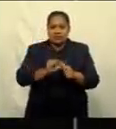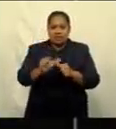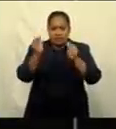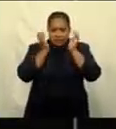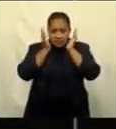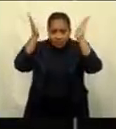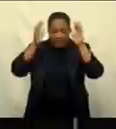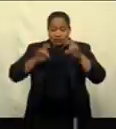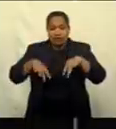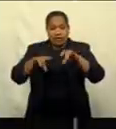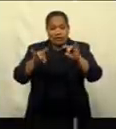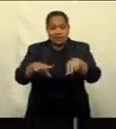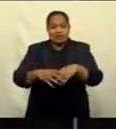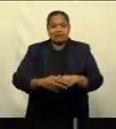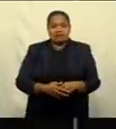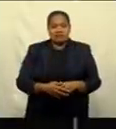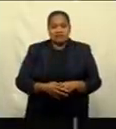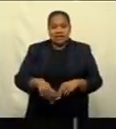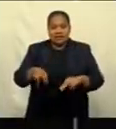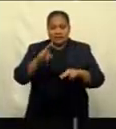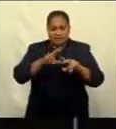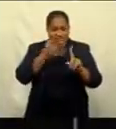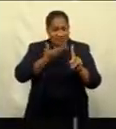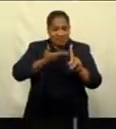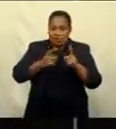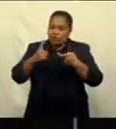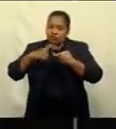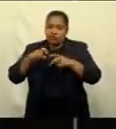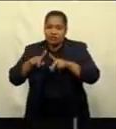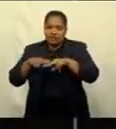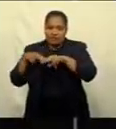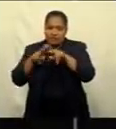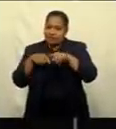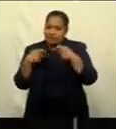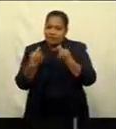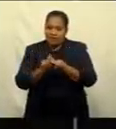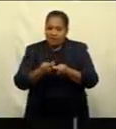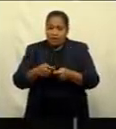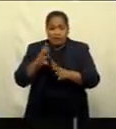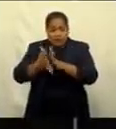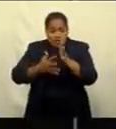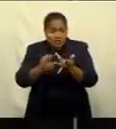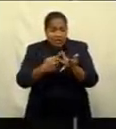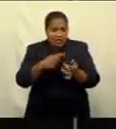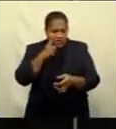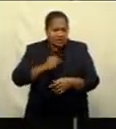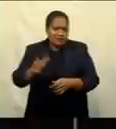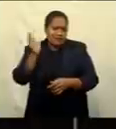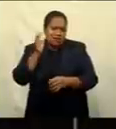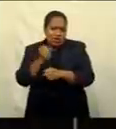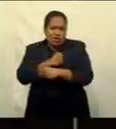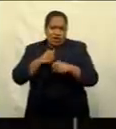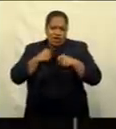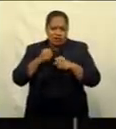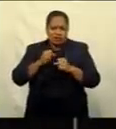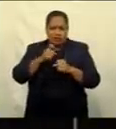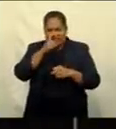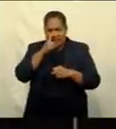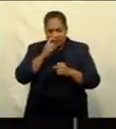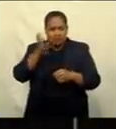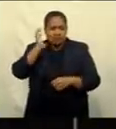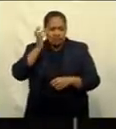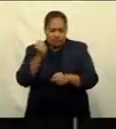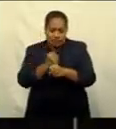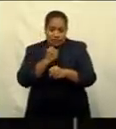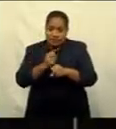of Australia. And Frank Lomani joins Flying Fijians. For these stories and others, you can tune in daily to our sister radio station Gold